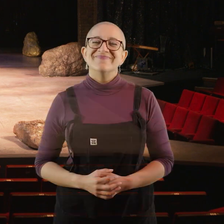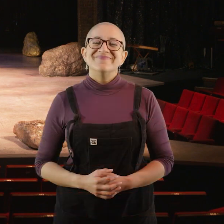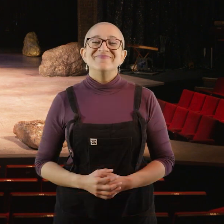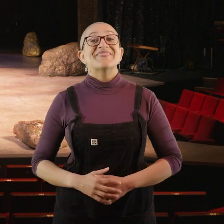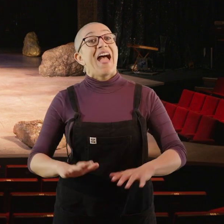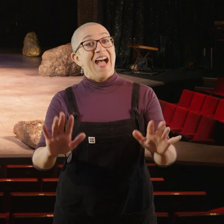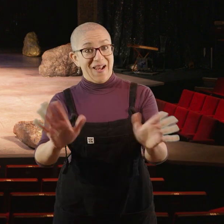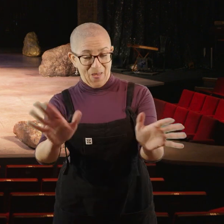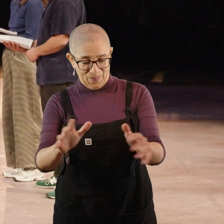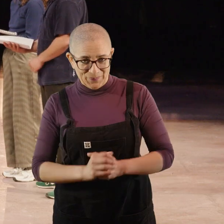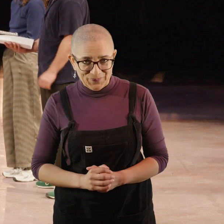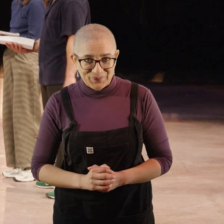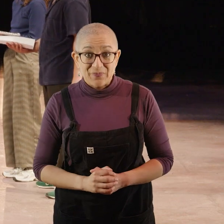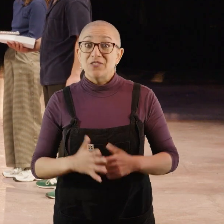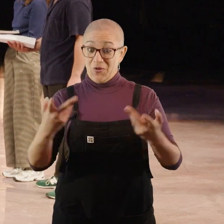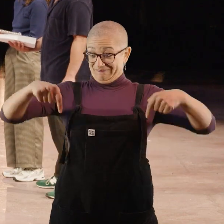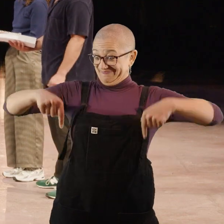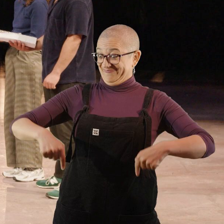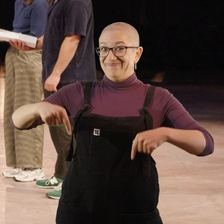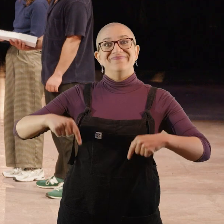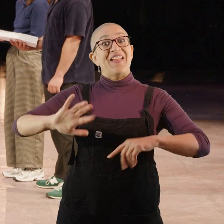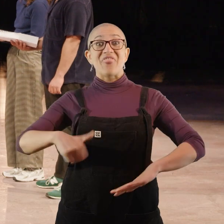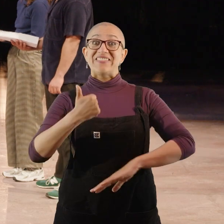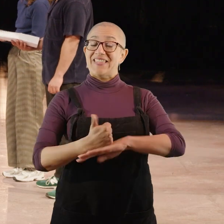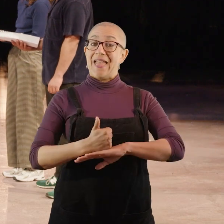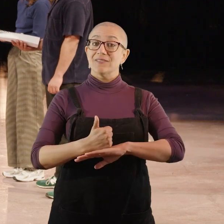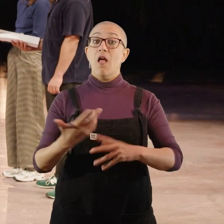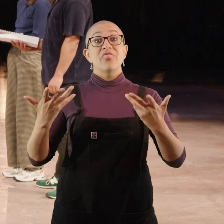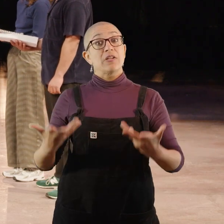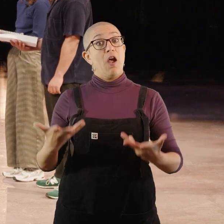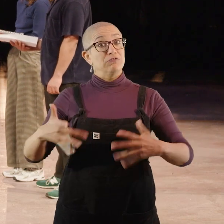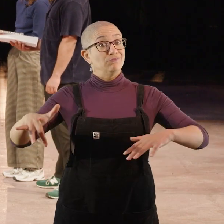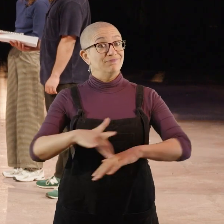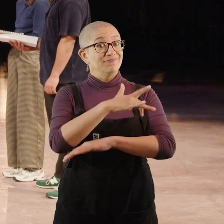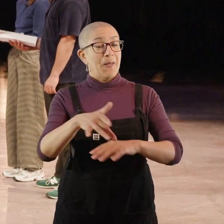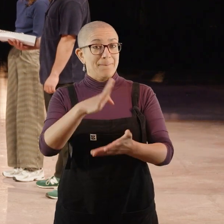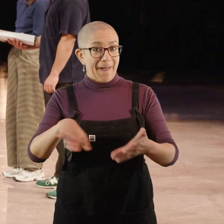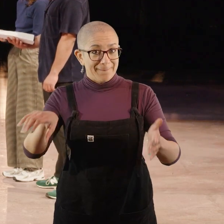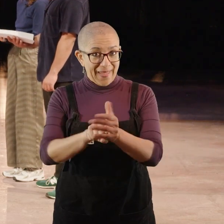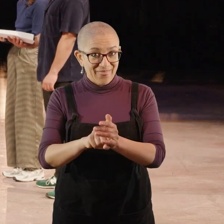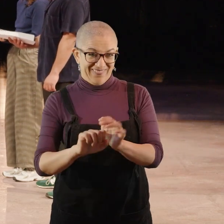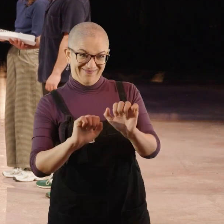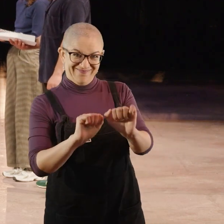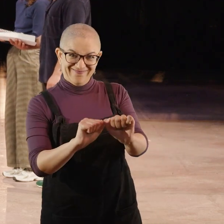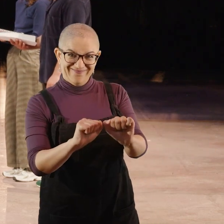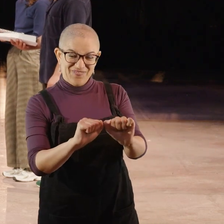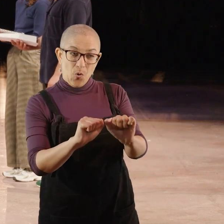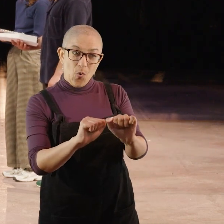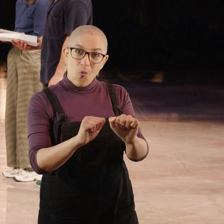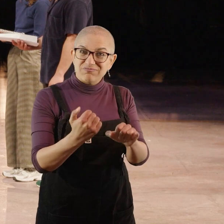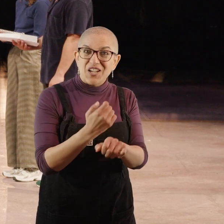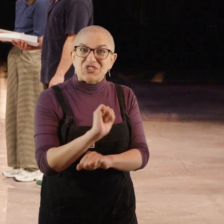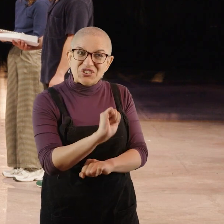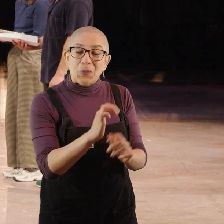Hello, so we are on the set of the current production of Macbeth, your production, Wills. And today we're going to be looking at two